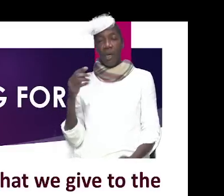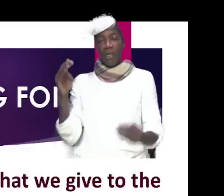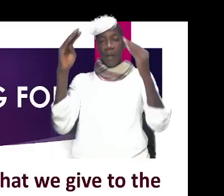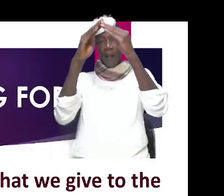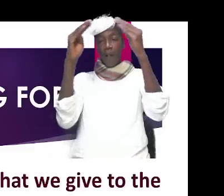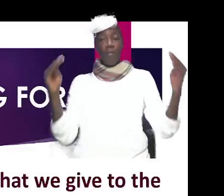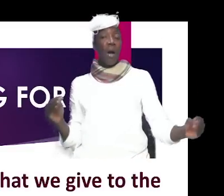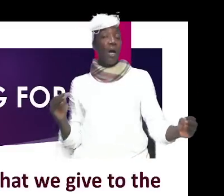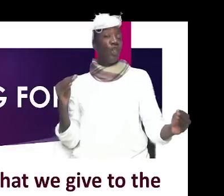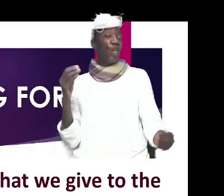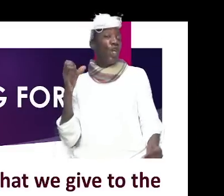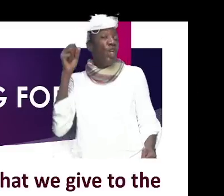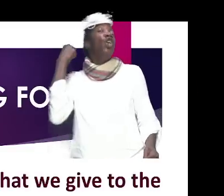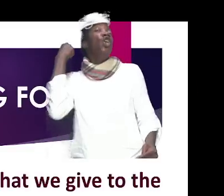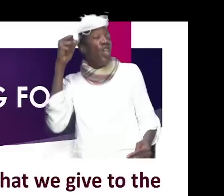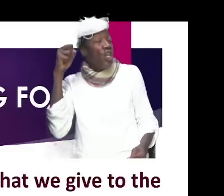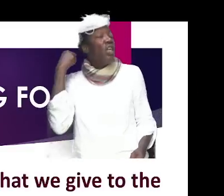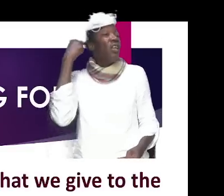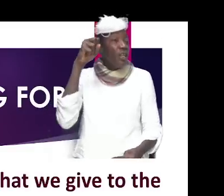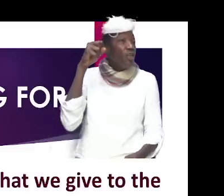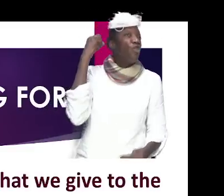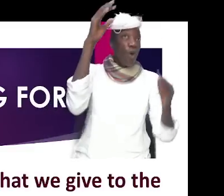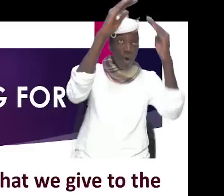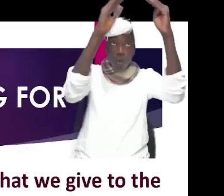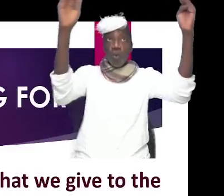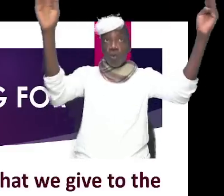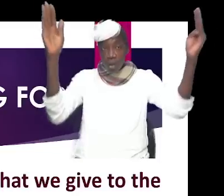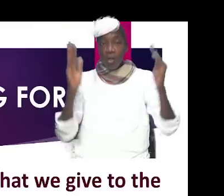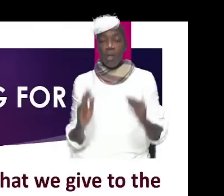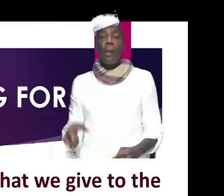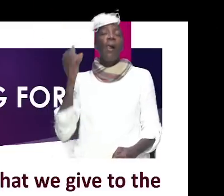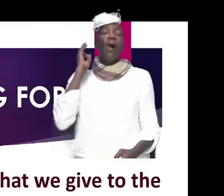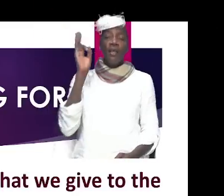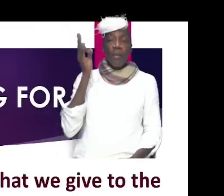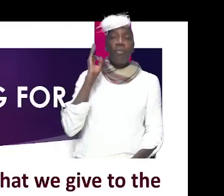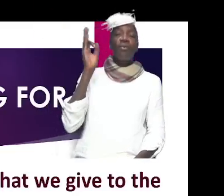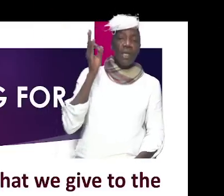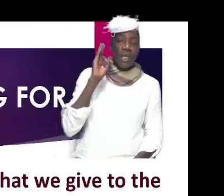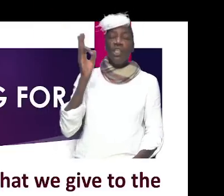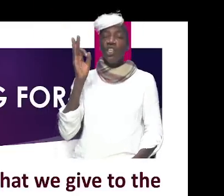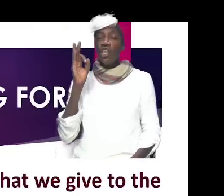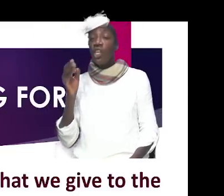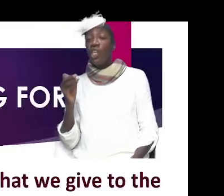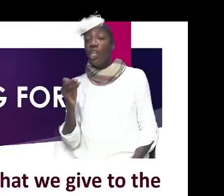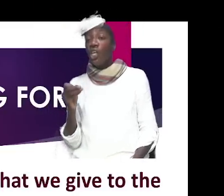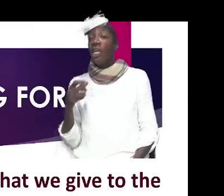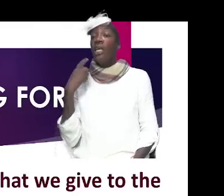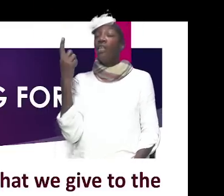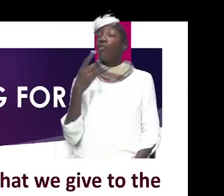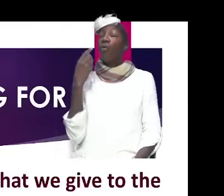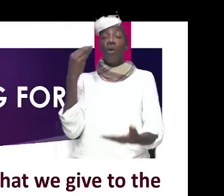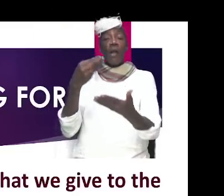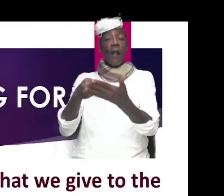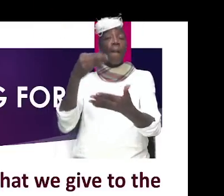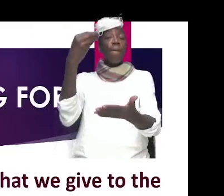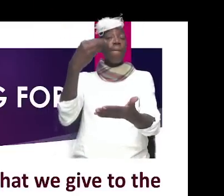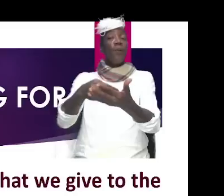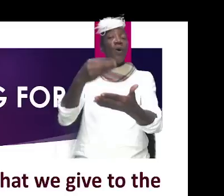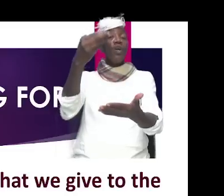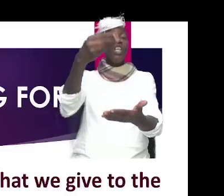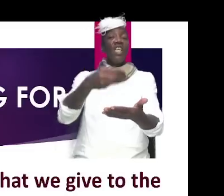can hear the singing and hear the preaching, the resource that is required is funds. So